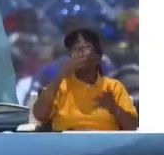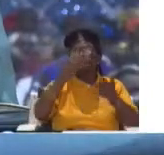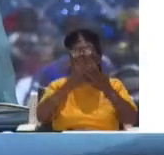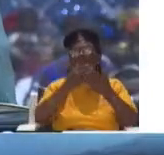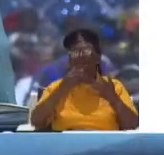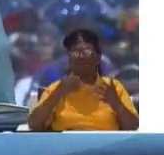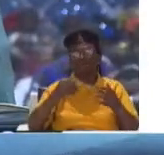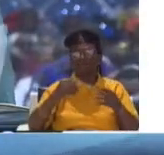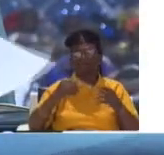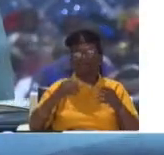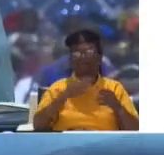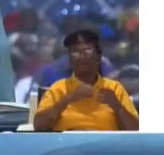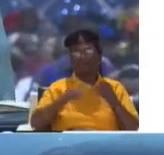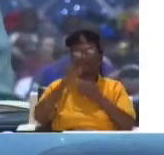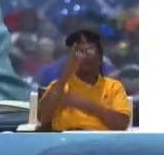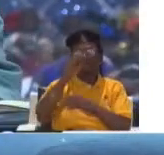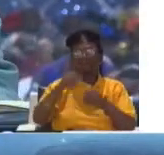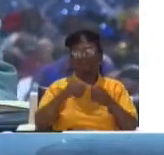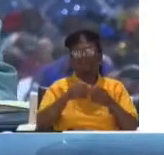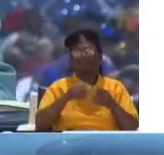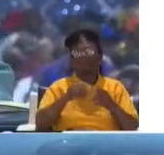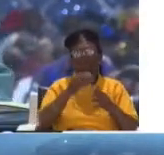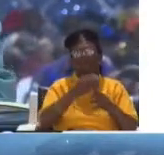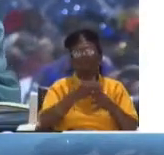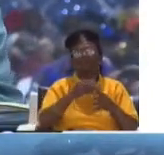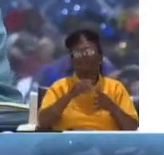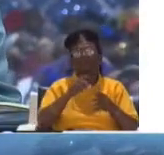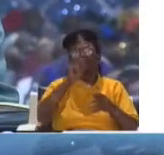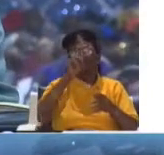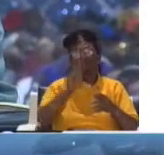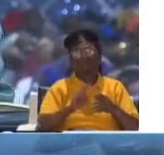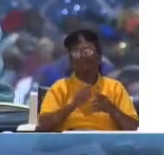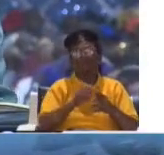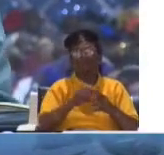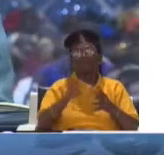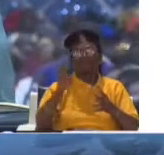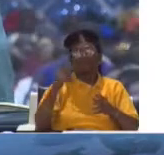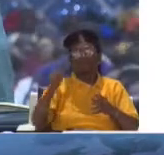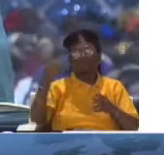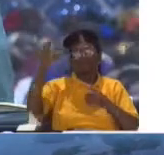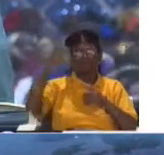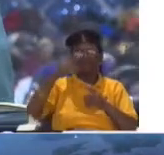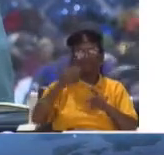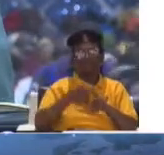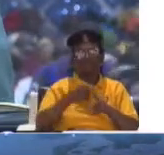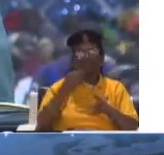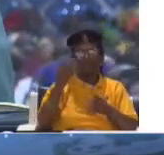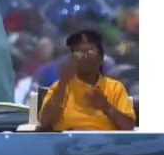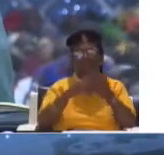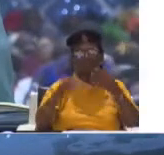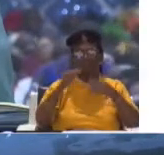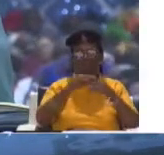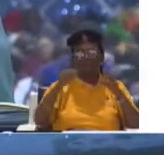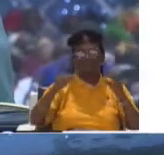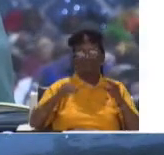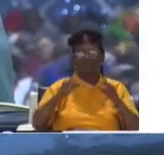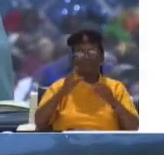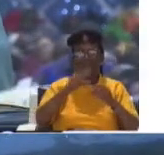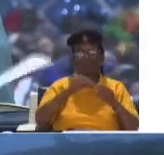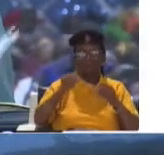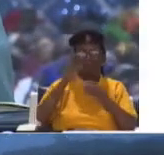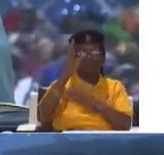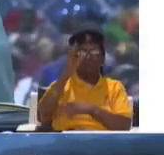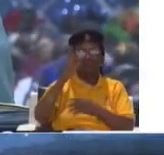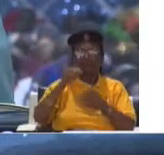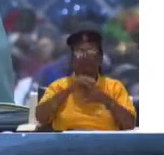And God divided the light from the darkness. Olorun si pala si agbede meji imole. And God called the